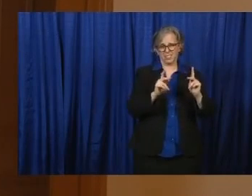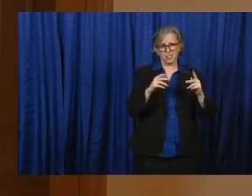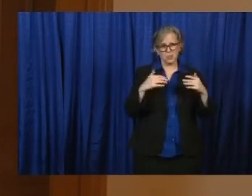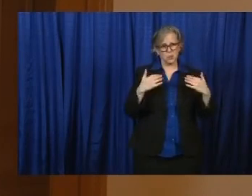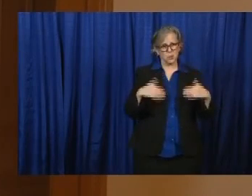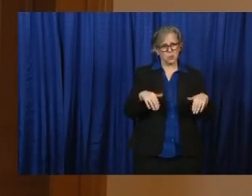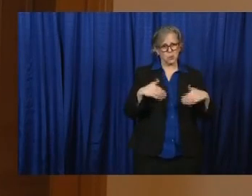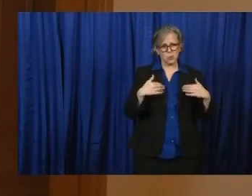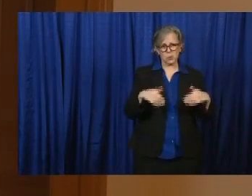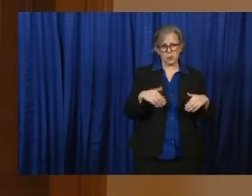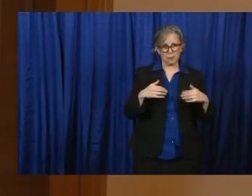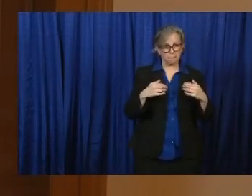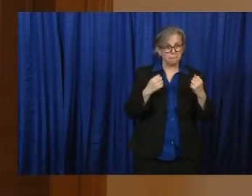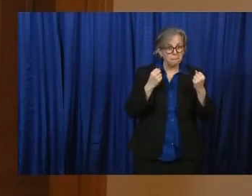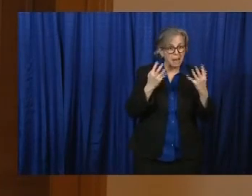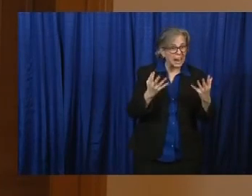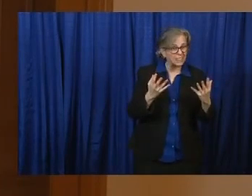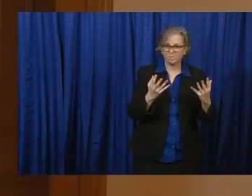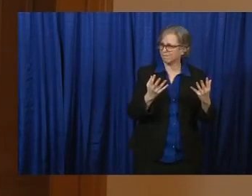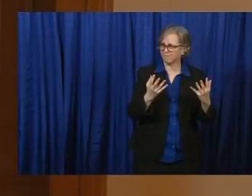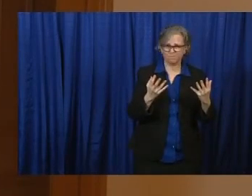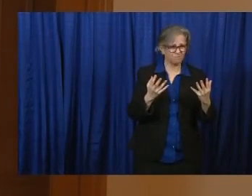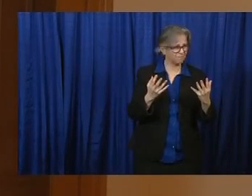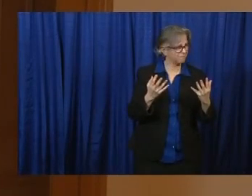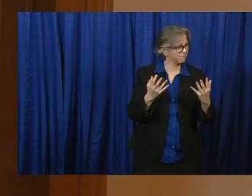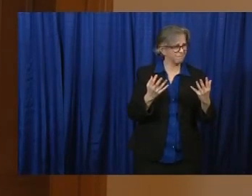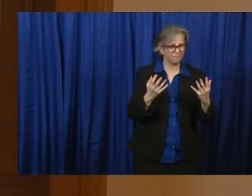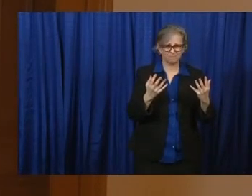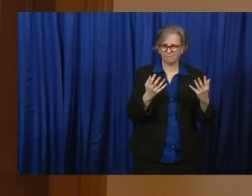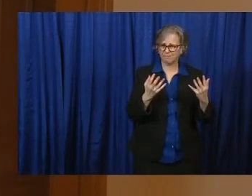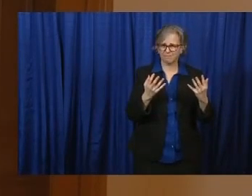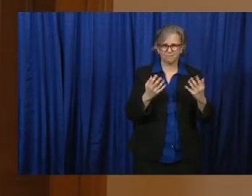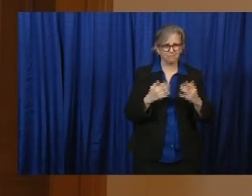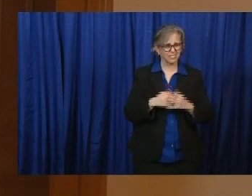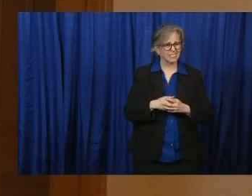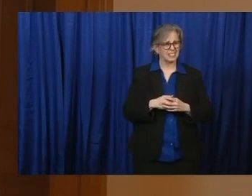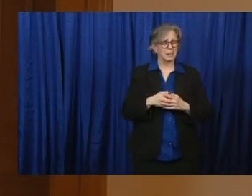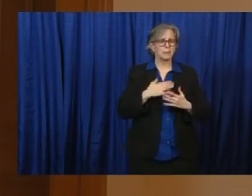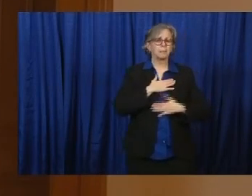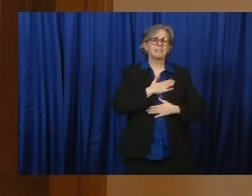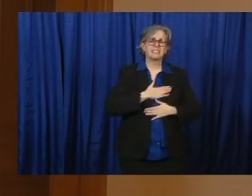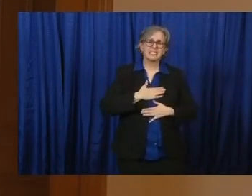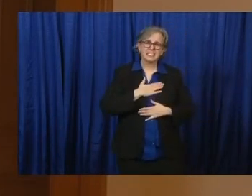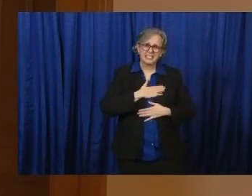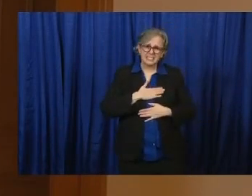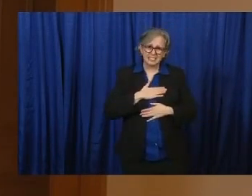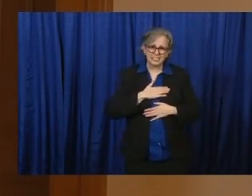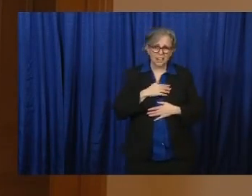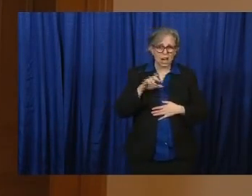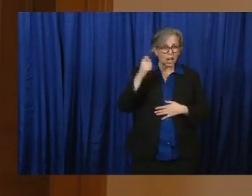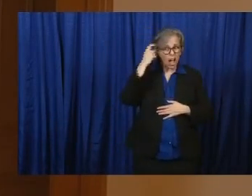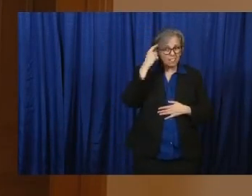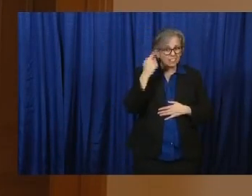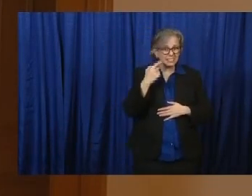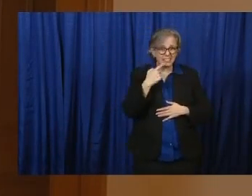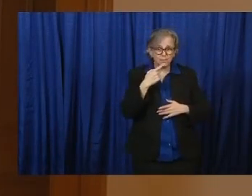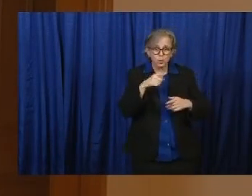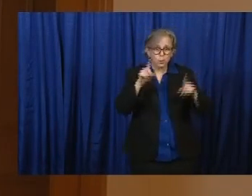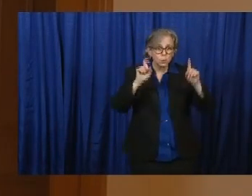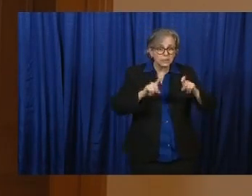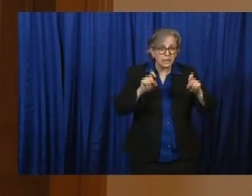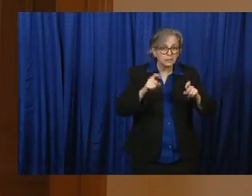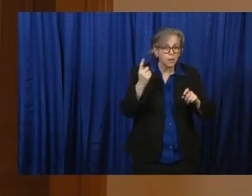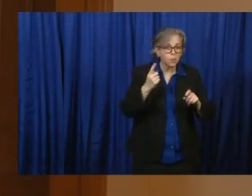We are maximizing our testing, as the governor said. Make sure if you're a hospital and you're testing someone, if you want it turned around